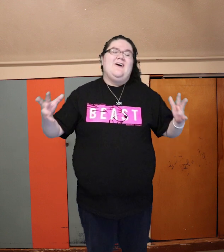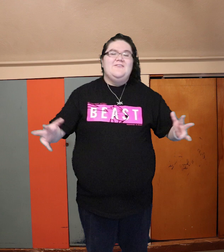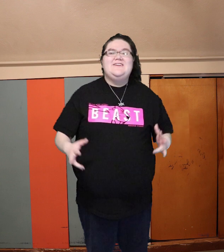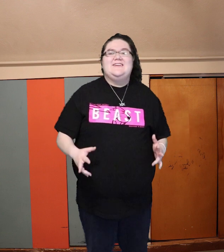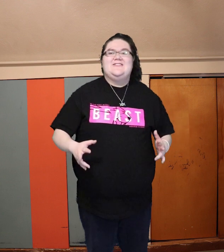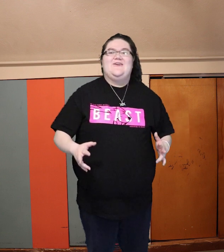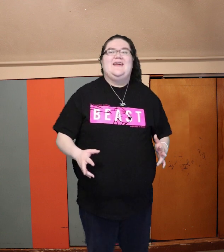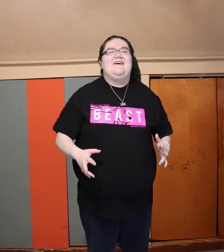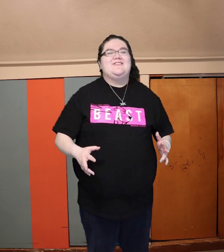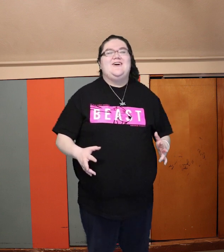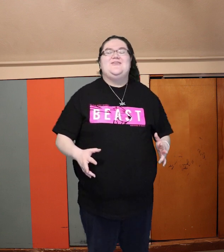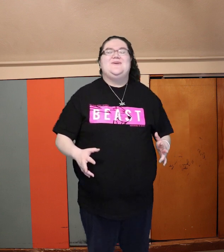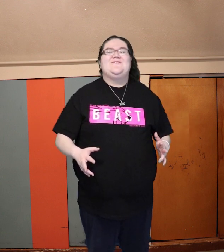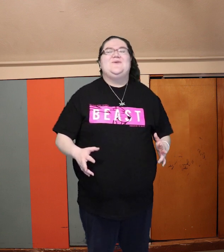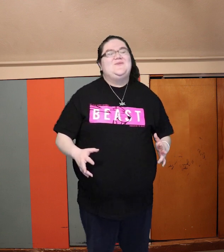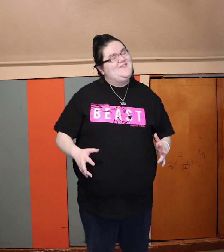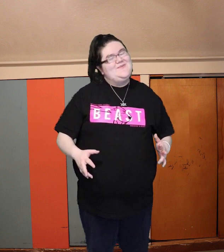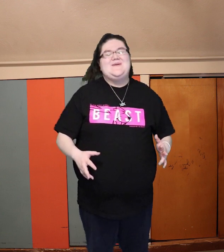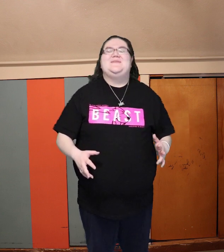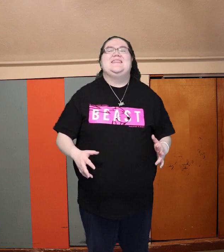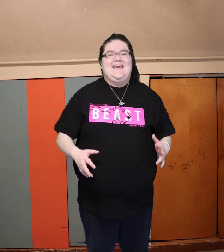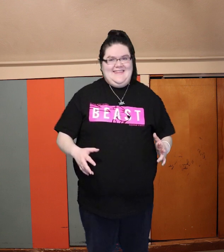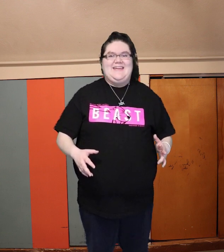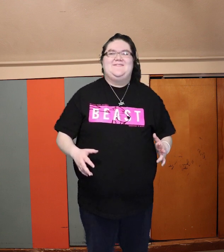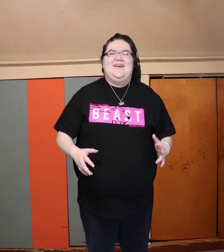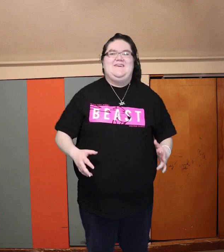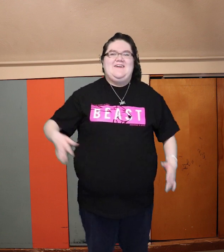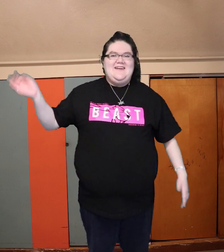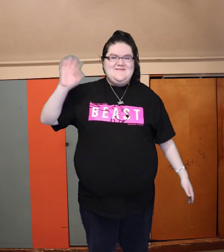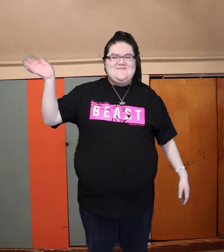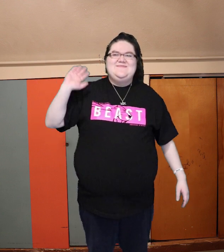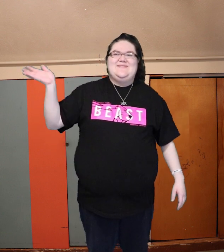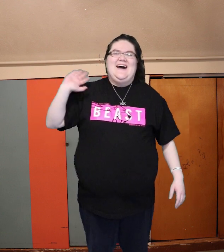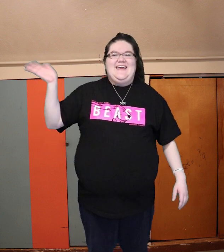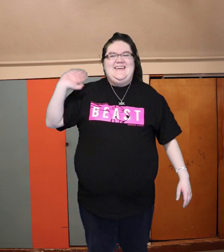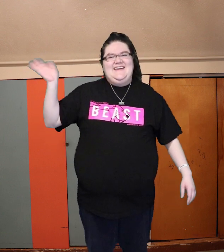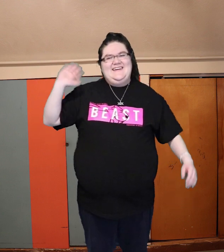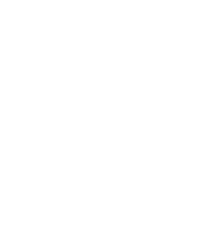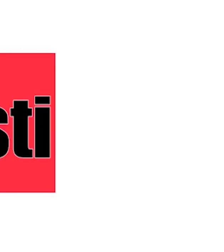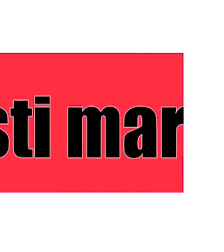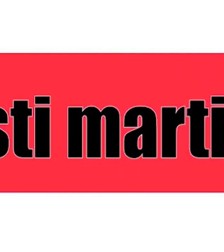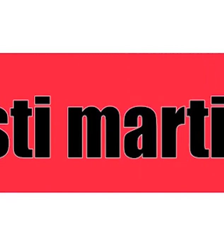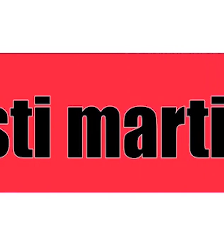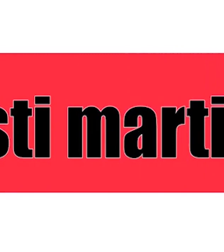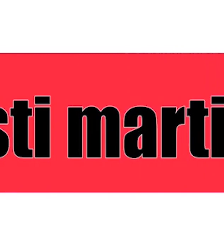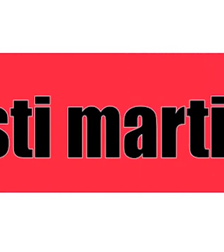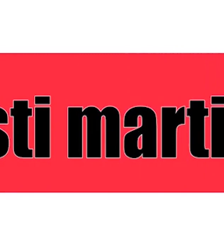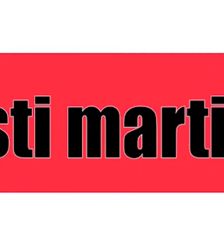much for watching. Hopefully you did enjoy, and I'll see all you beautiful, wonderful people in the next video. All right, bye.